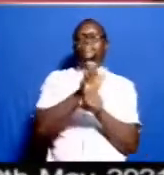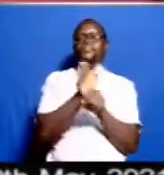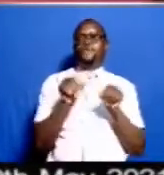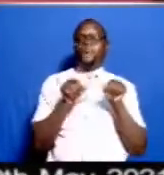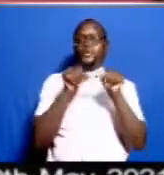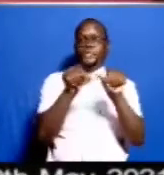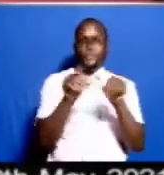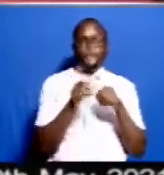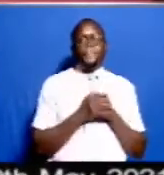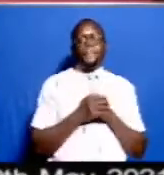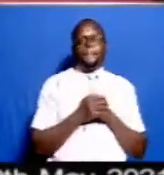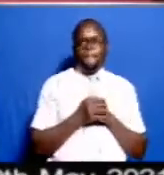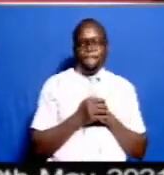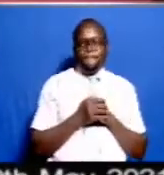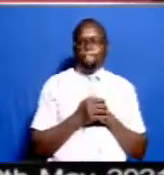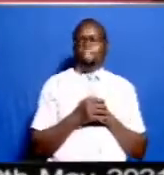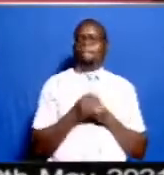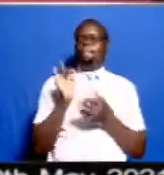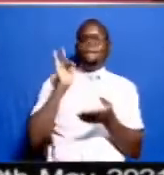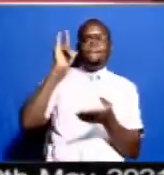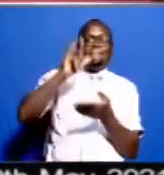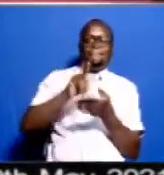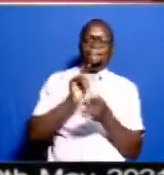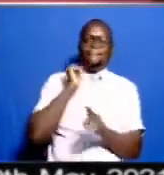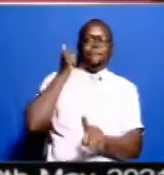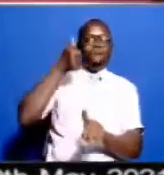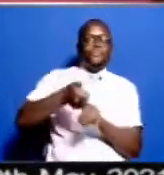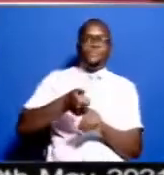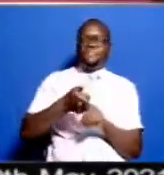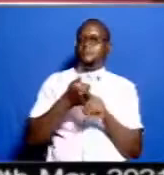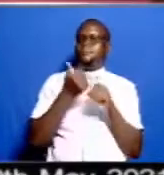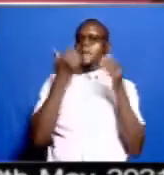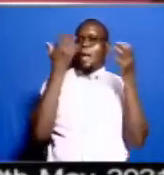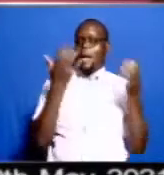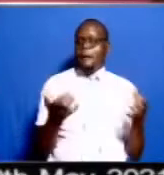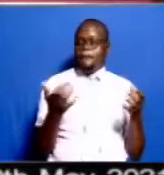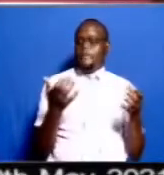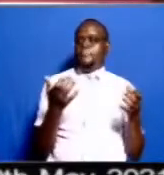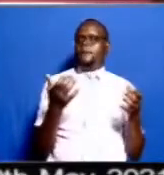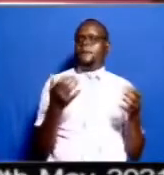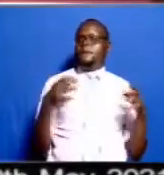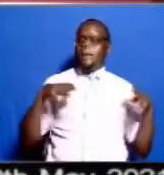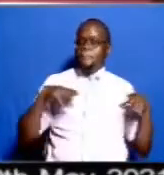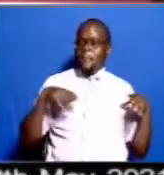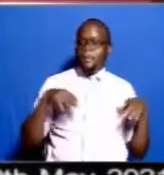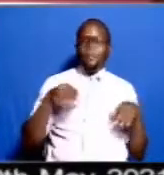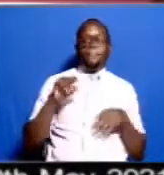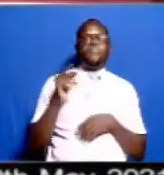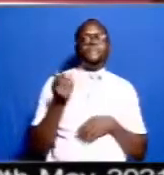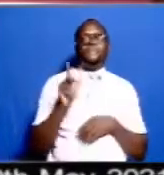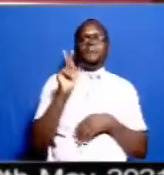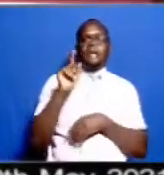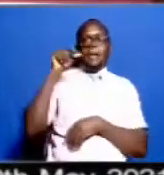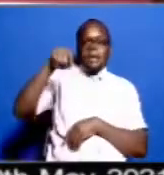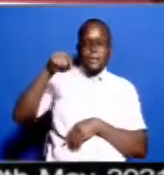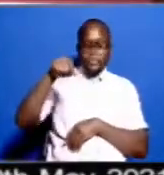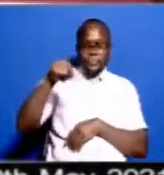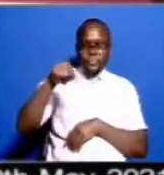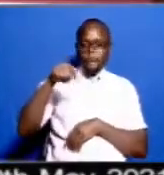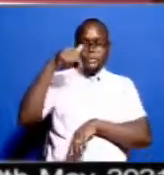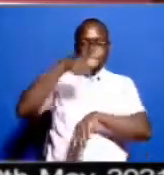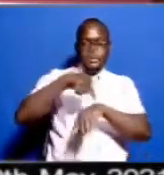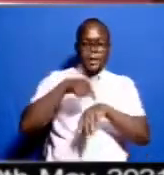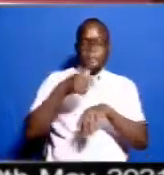in a pandemic, and airlines have been hit very hard. I was actually very proud of our national carrier during the